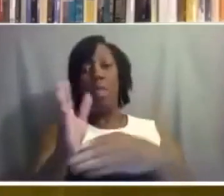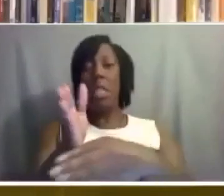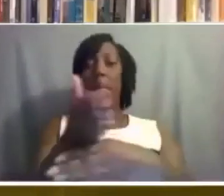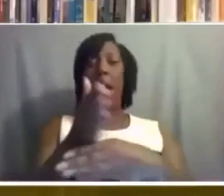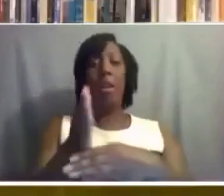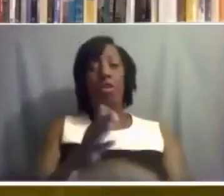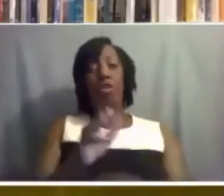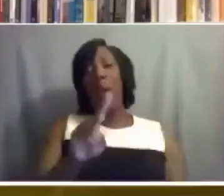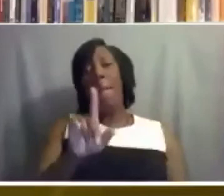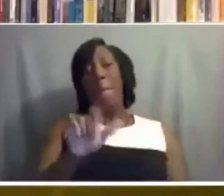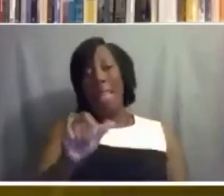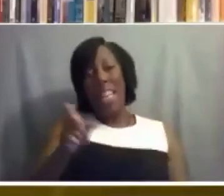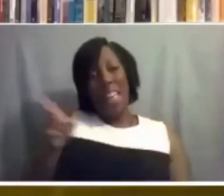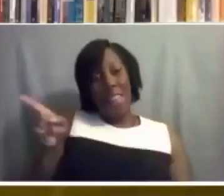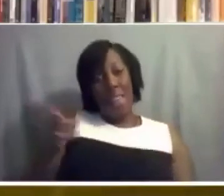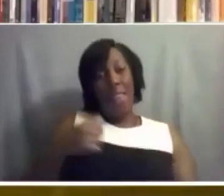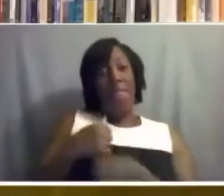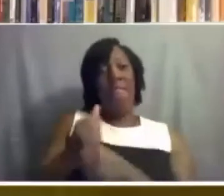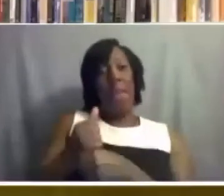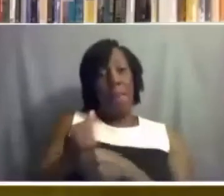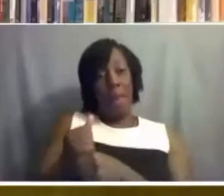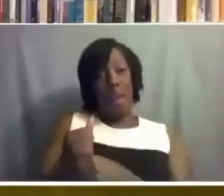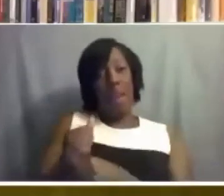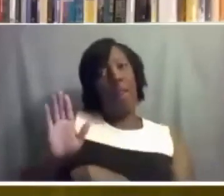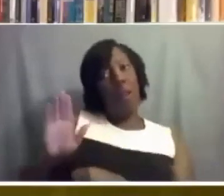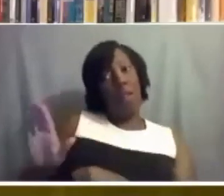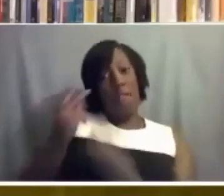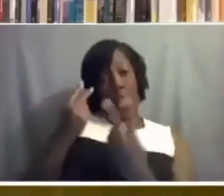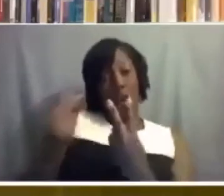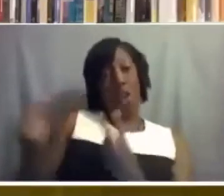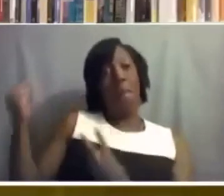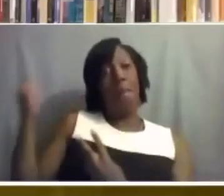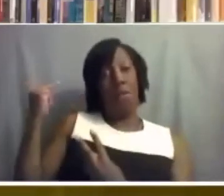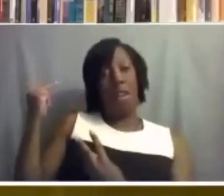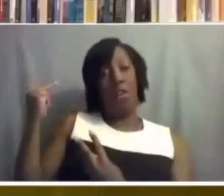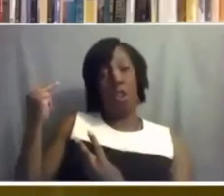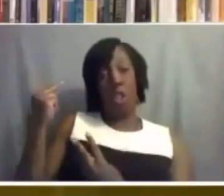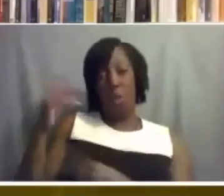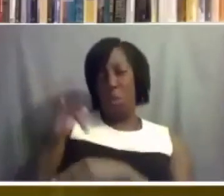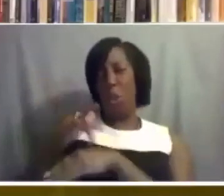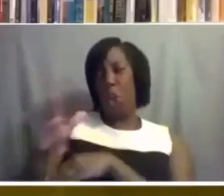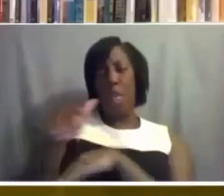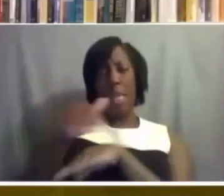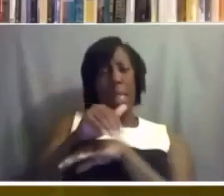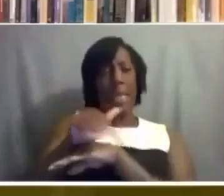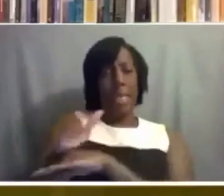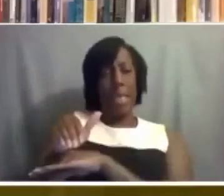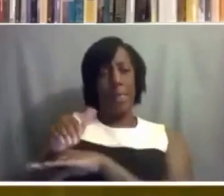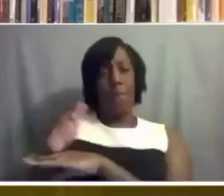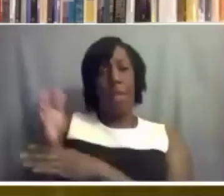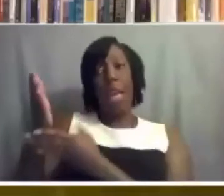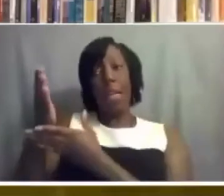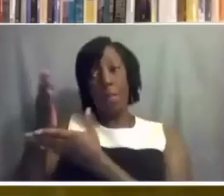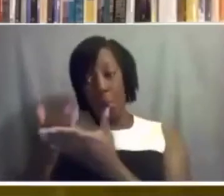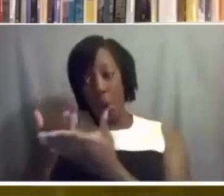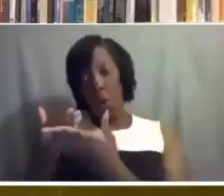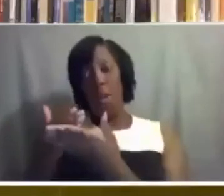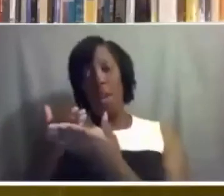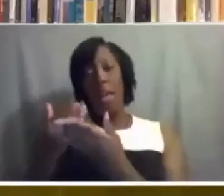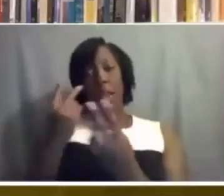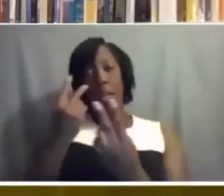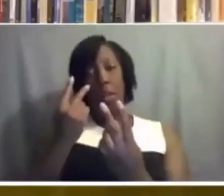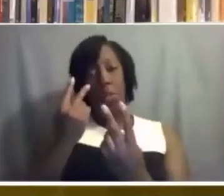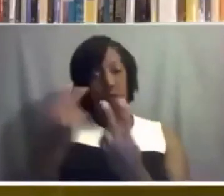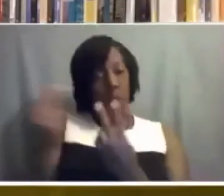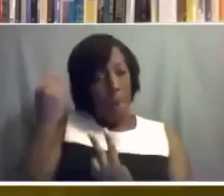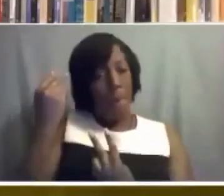that they produced for their commemoration, which was broadcast earlier this evening as a part of Remembering MLK, the